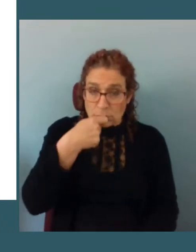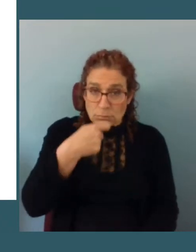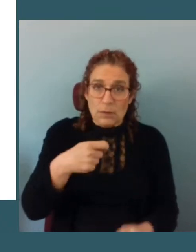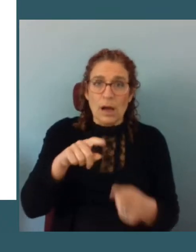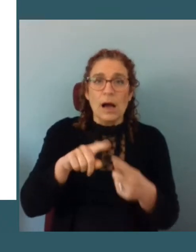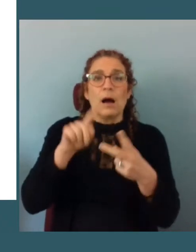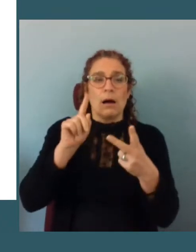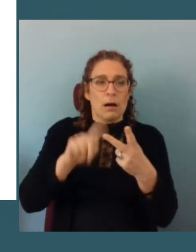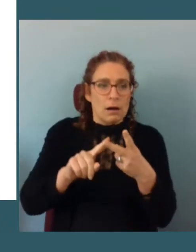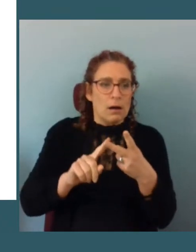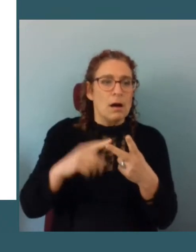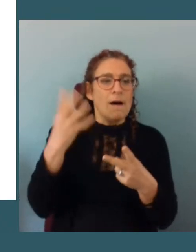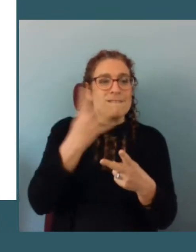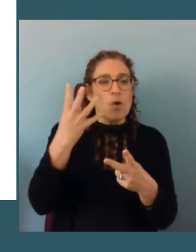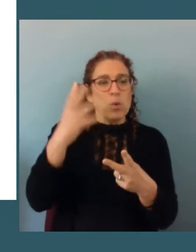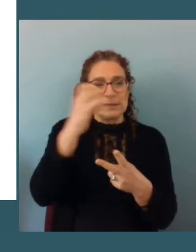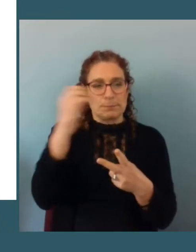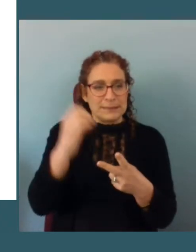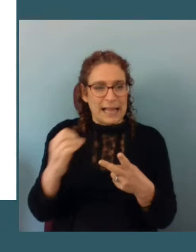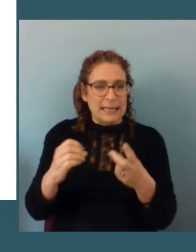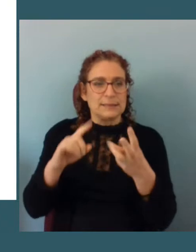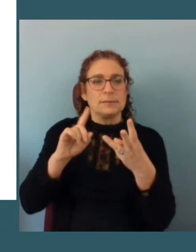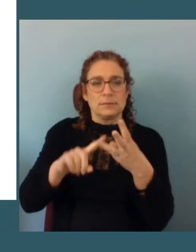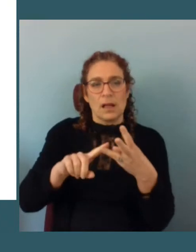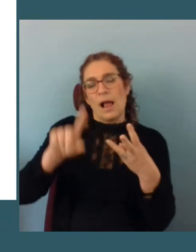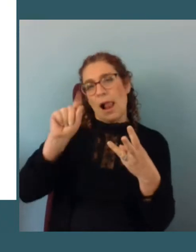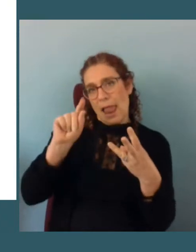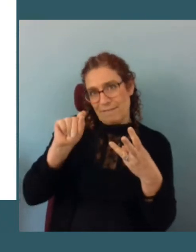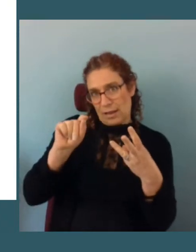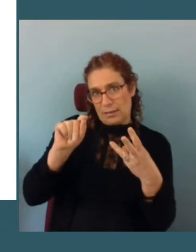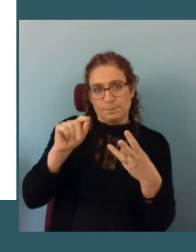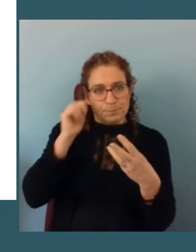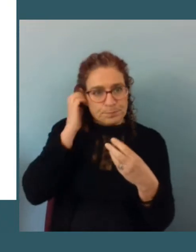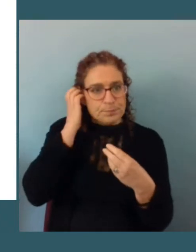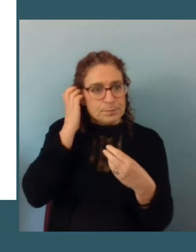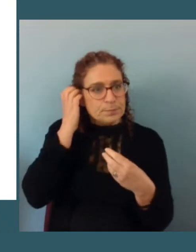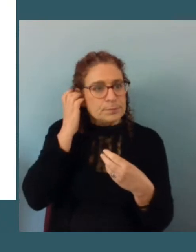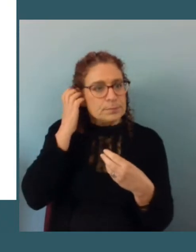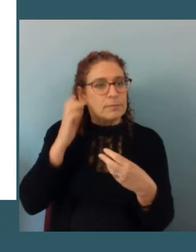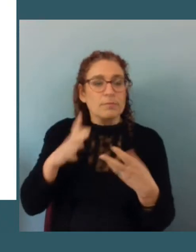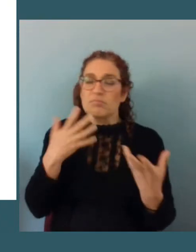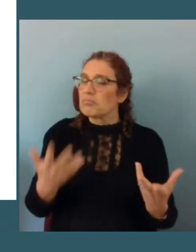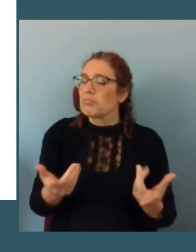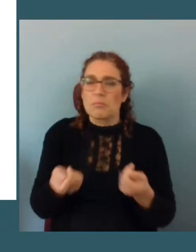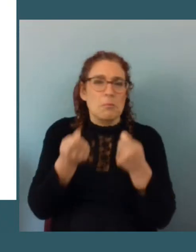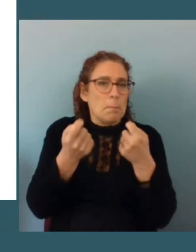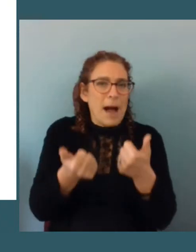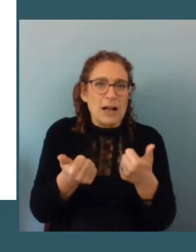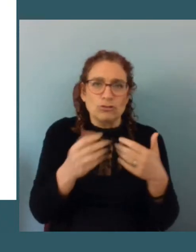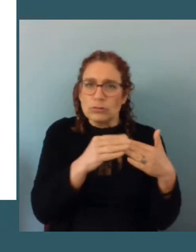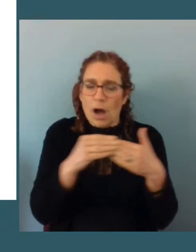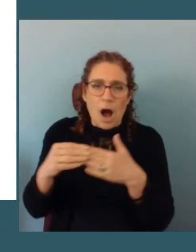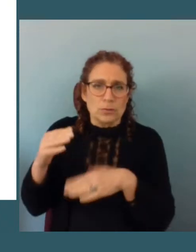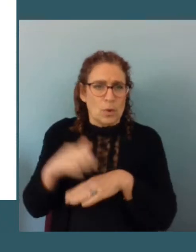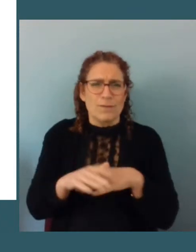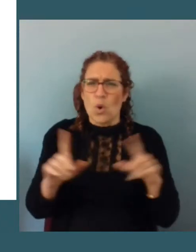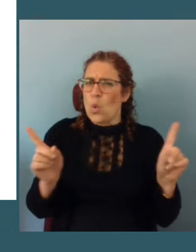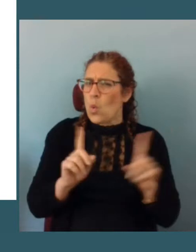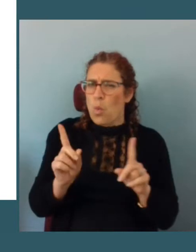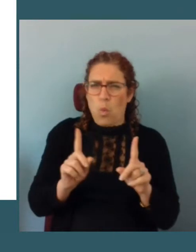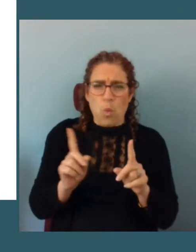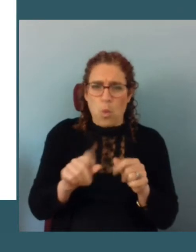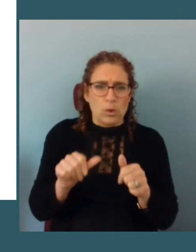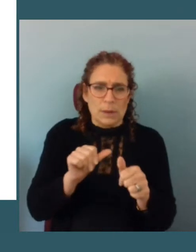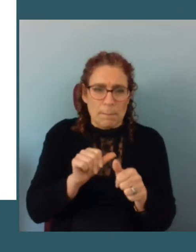on third exposure. There's very little guidance on what's best and how, or what is the best approach to introducing